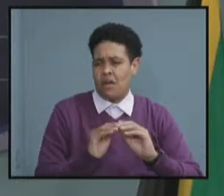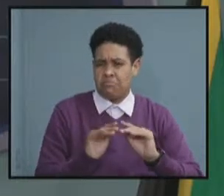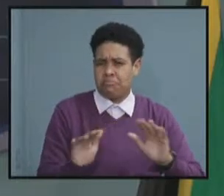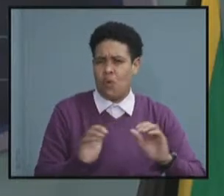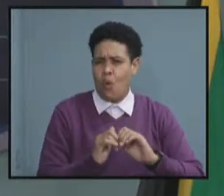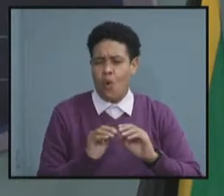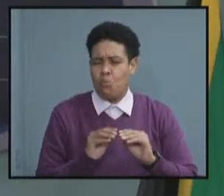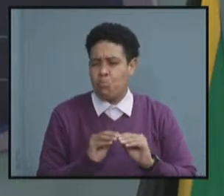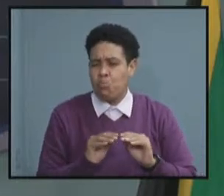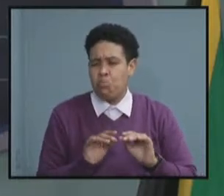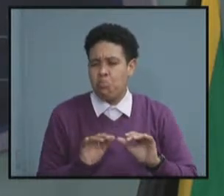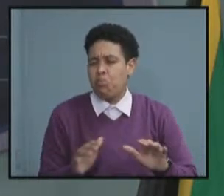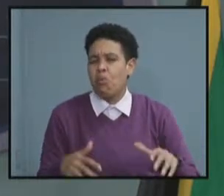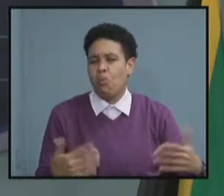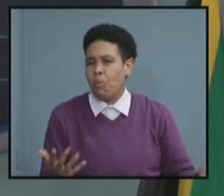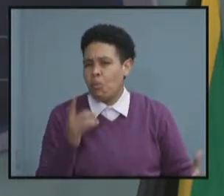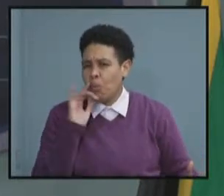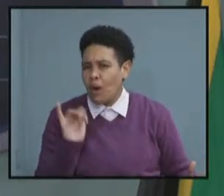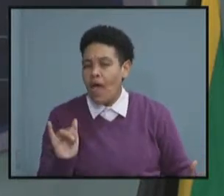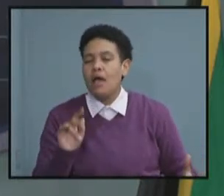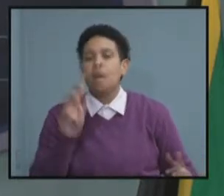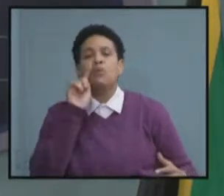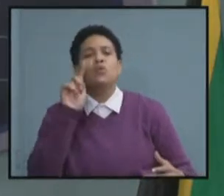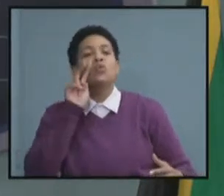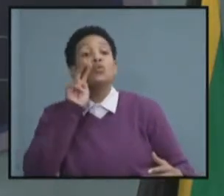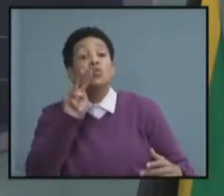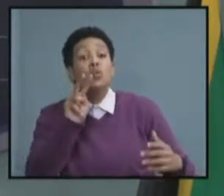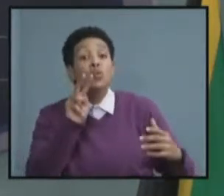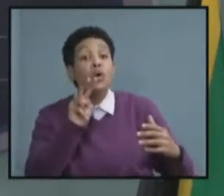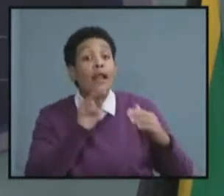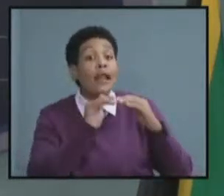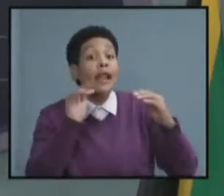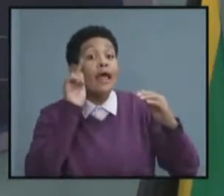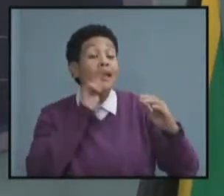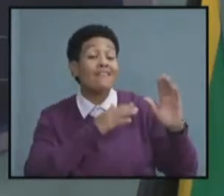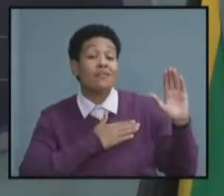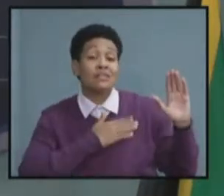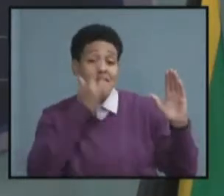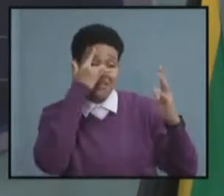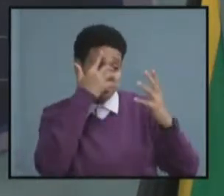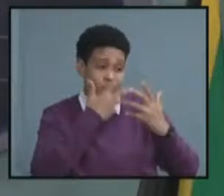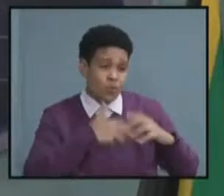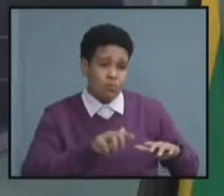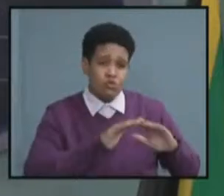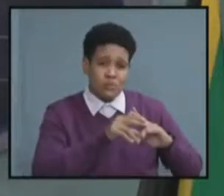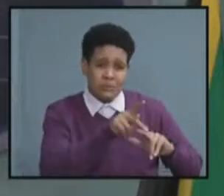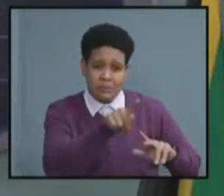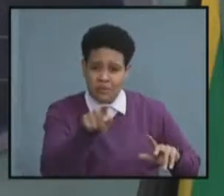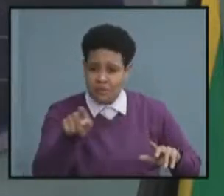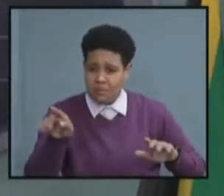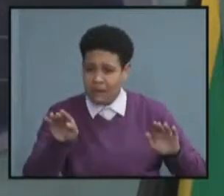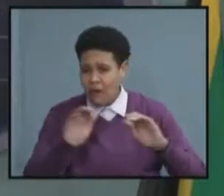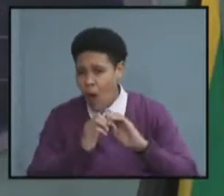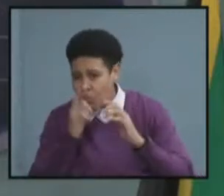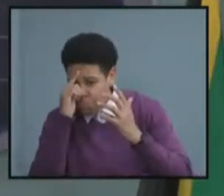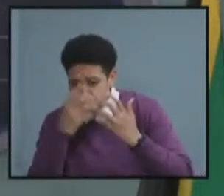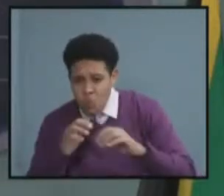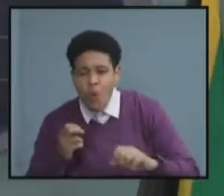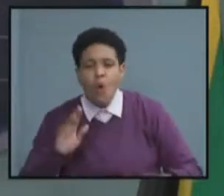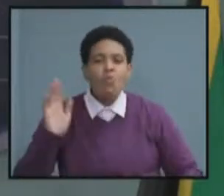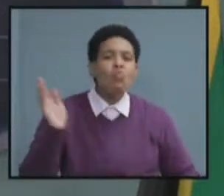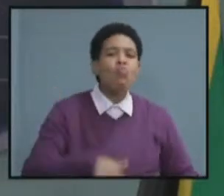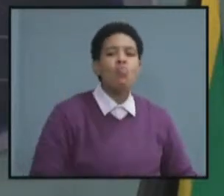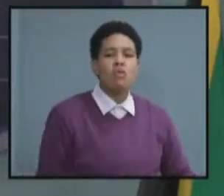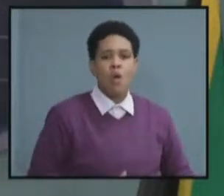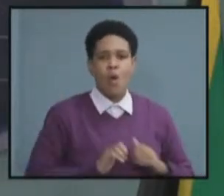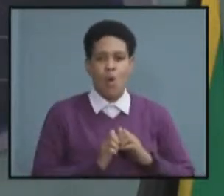level of citizen cooperation, which is, in my opinion, probably the most important variable. How